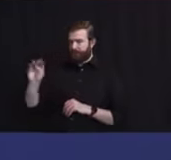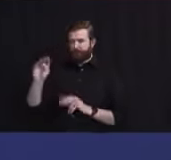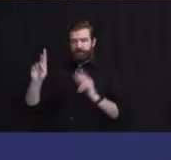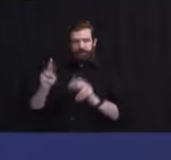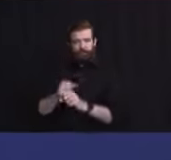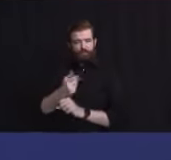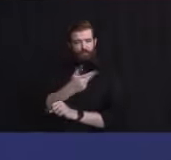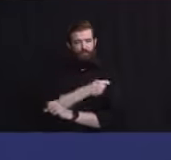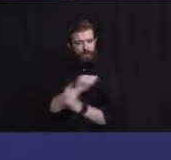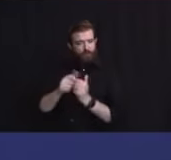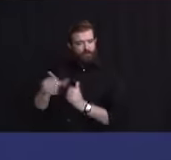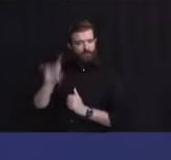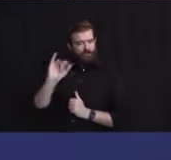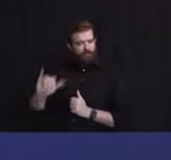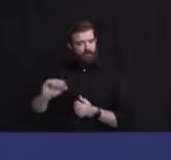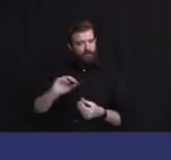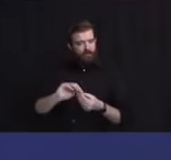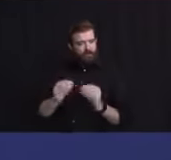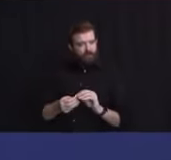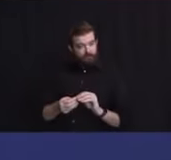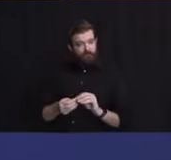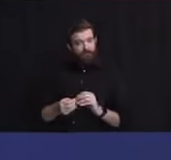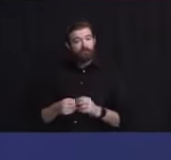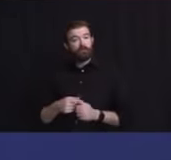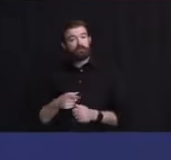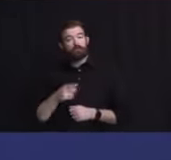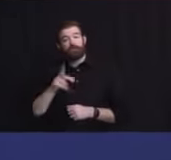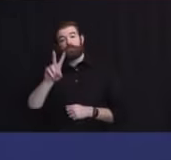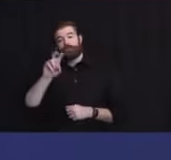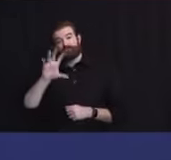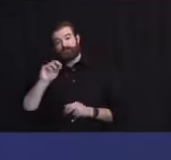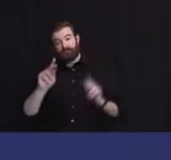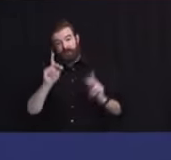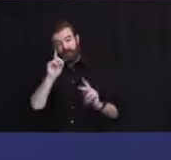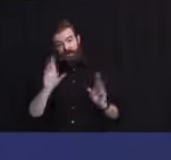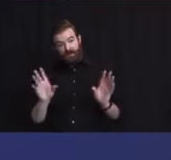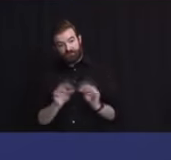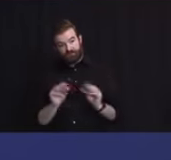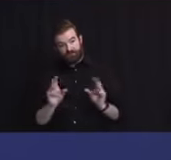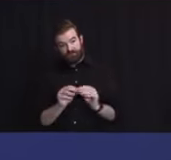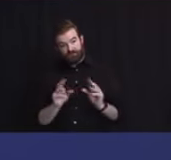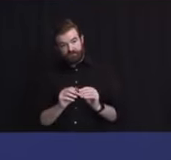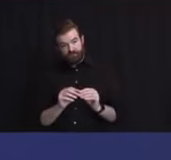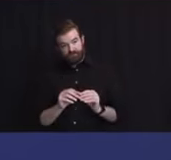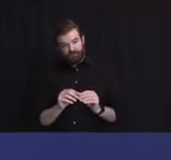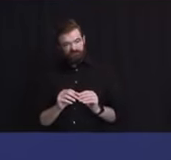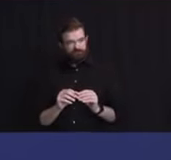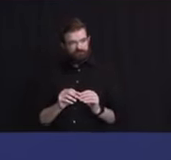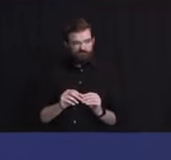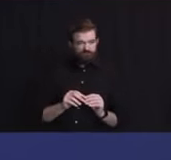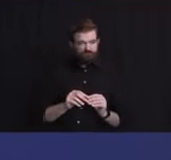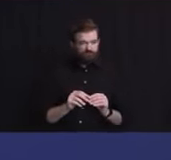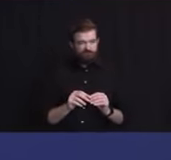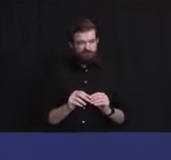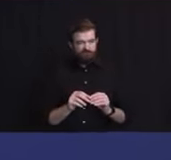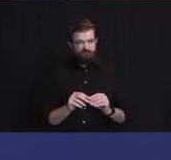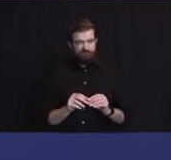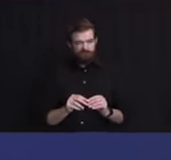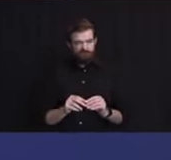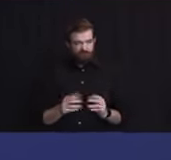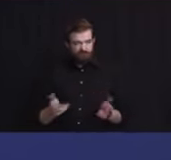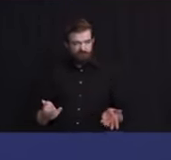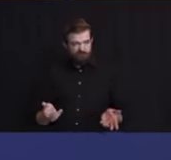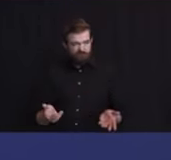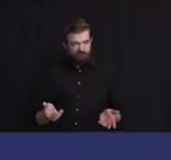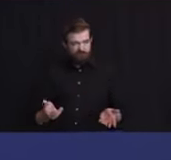this 250 person for conferences and trade shows and other business events, it doesn't seem that helpful for these events where there's generally thousands of